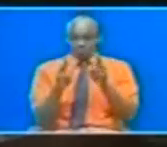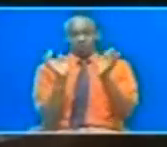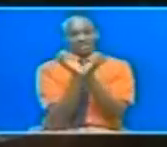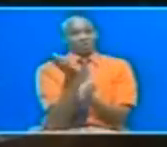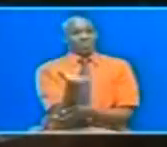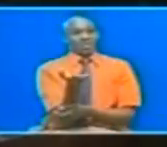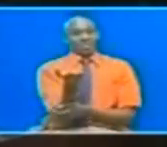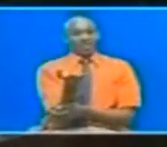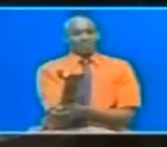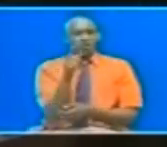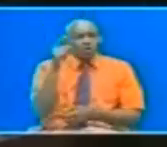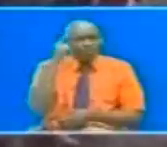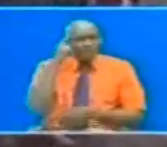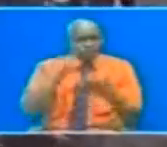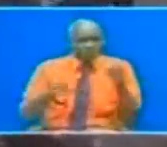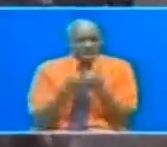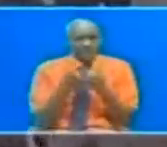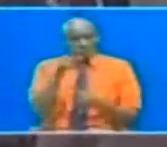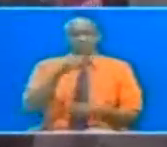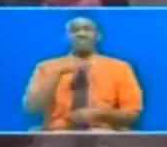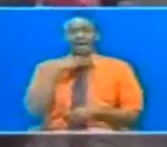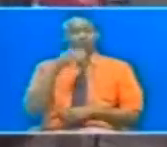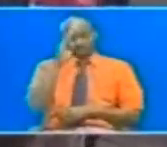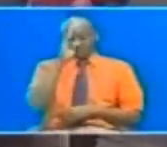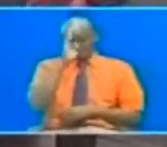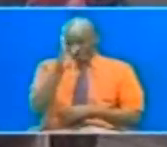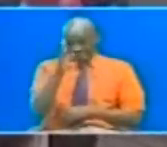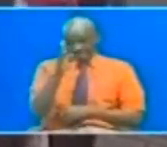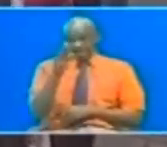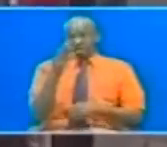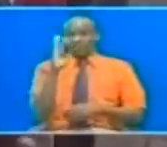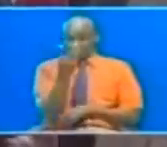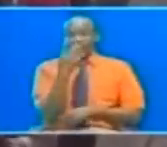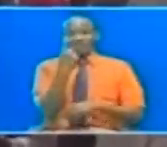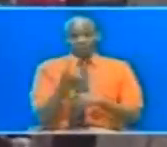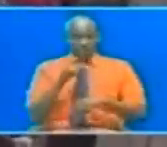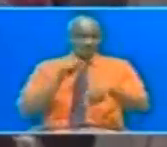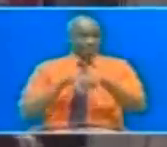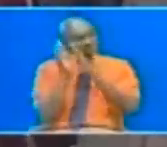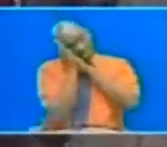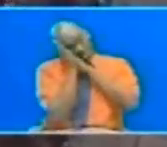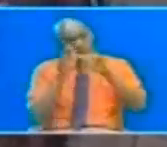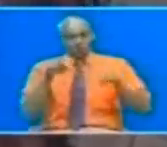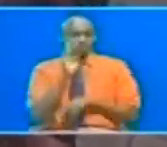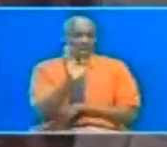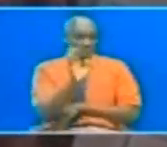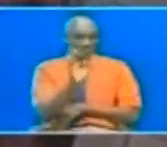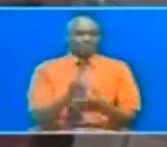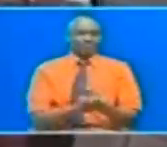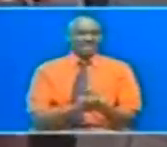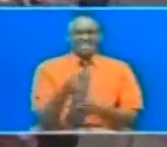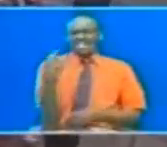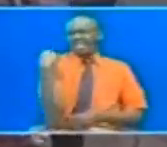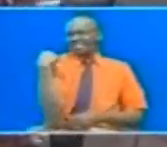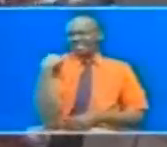Fidel Odinga passed on last Sunday on the 4th of January while in his sleep. And yesterday, during